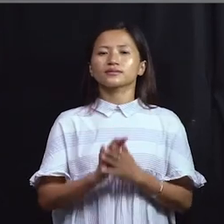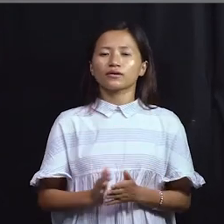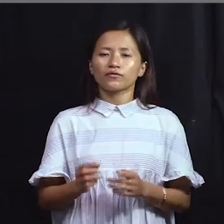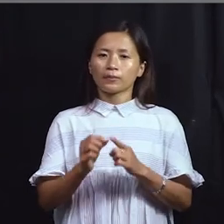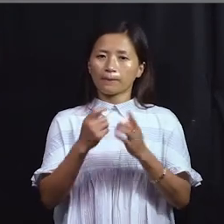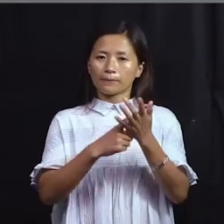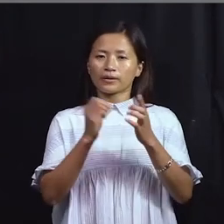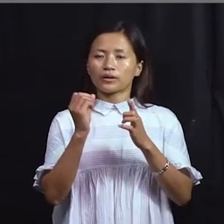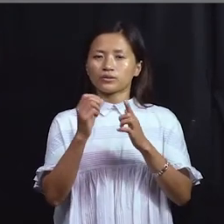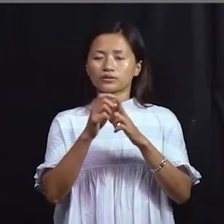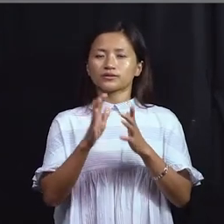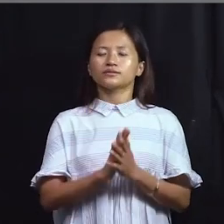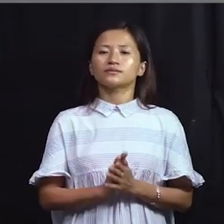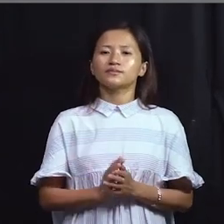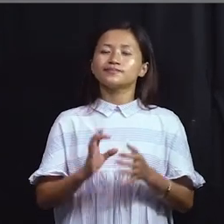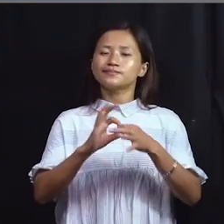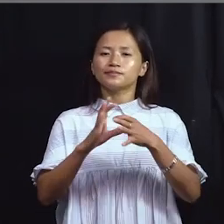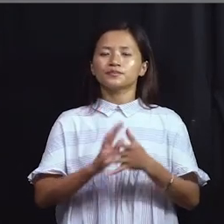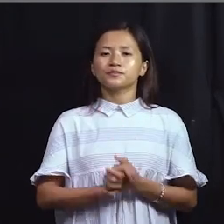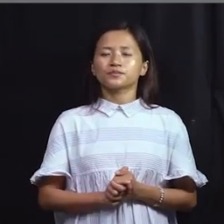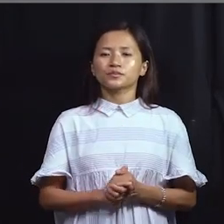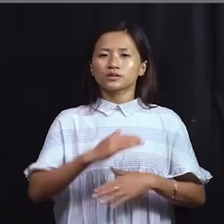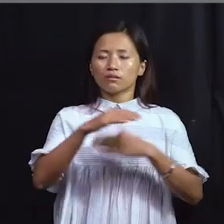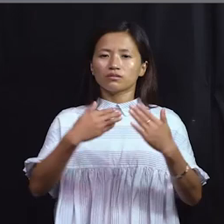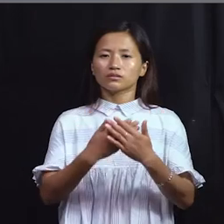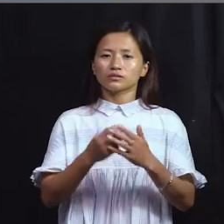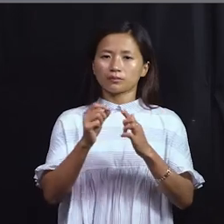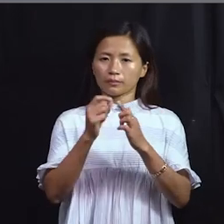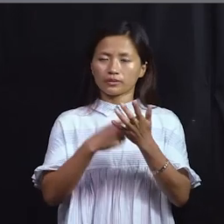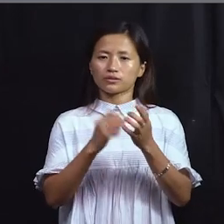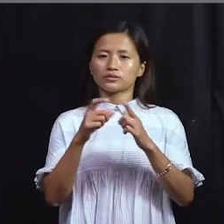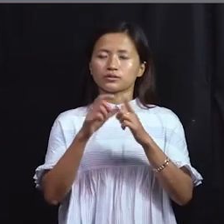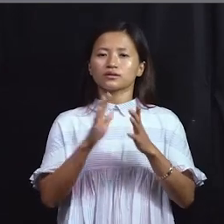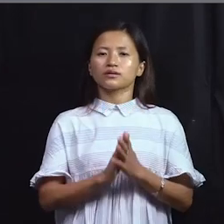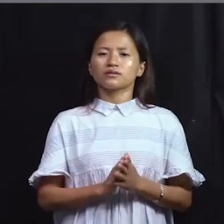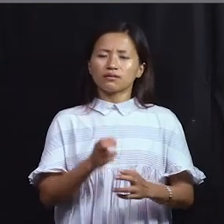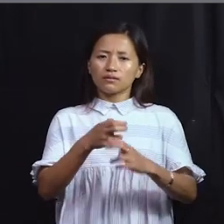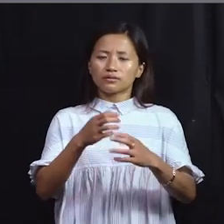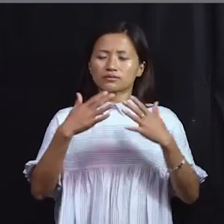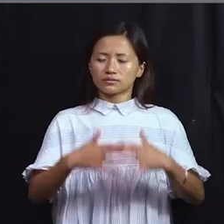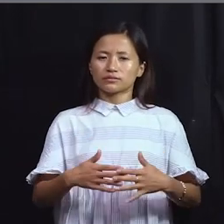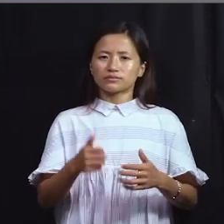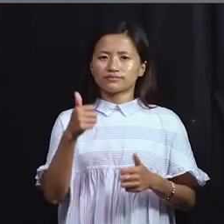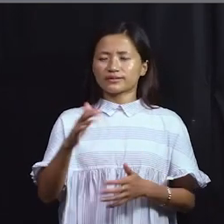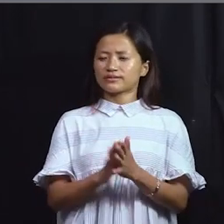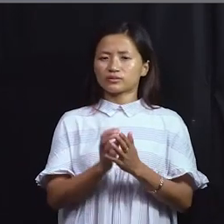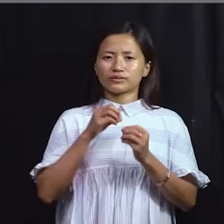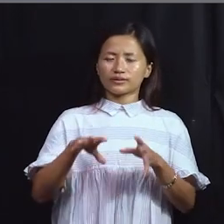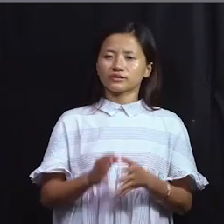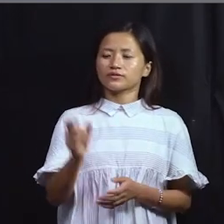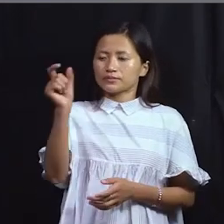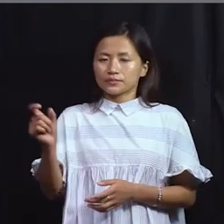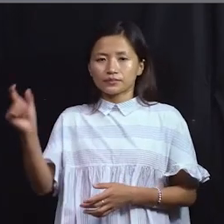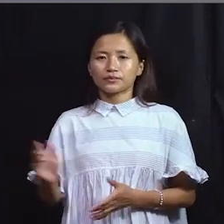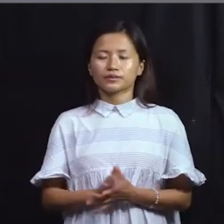production of all those products that harms the good health of the people. Not only